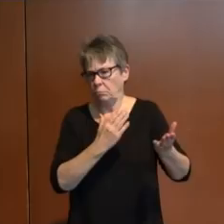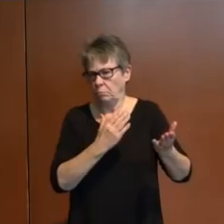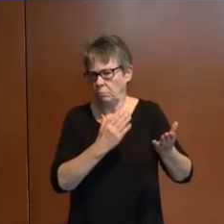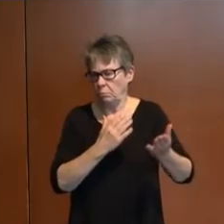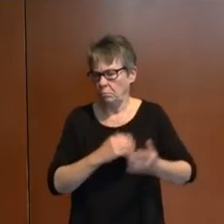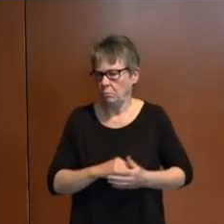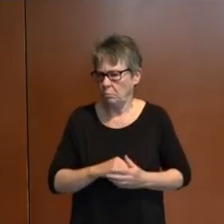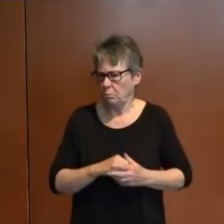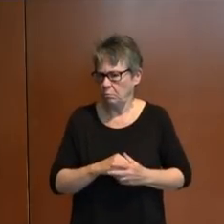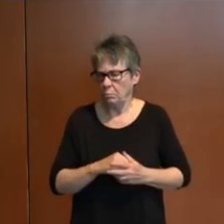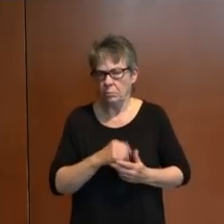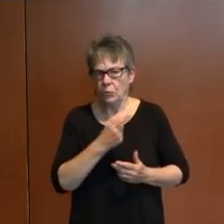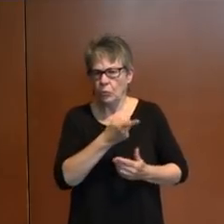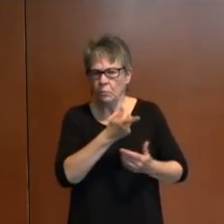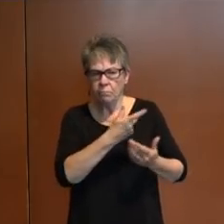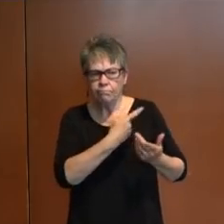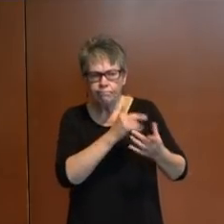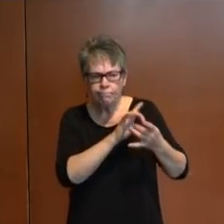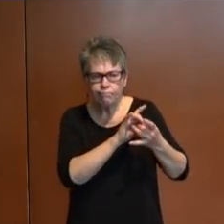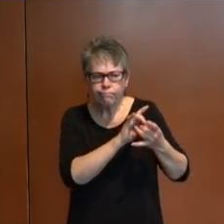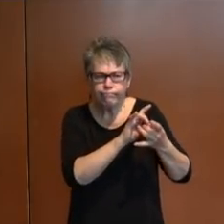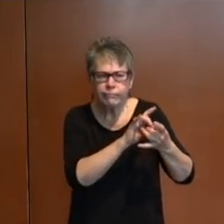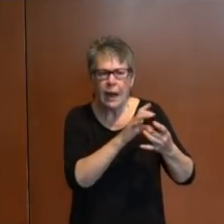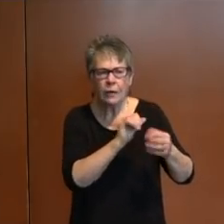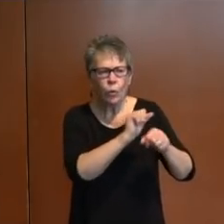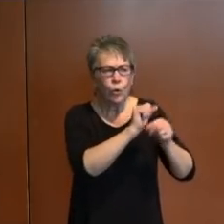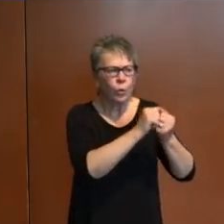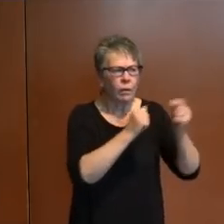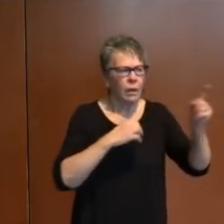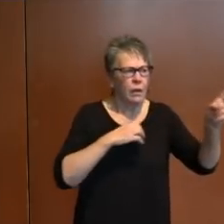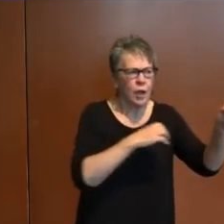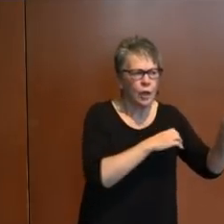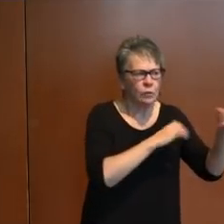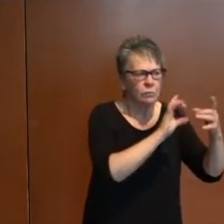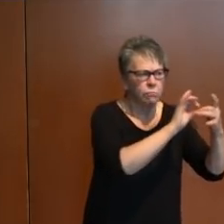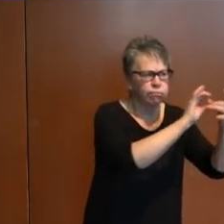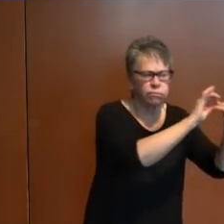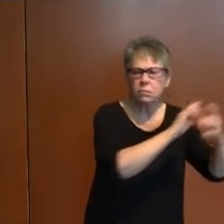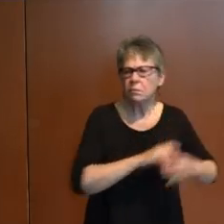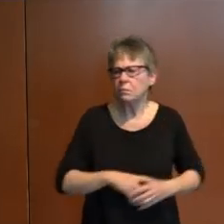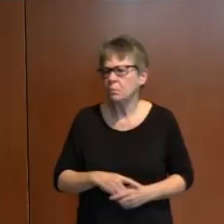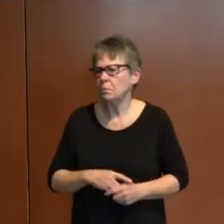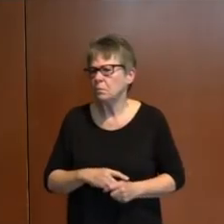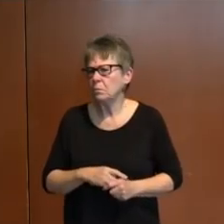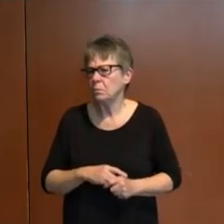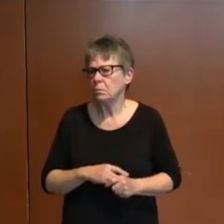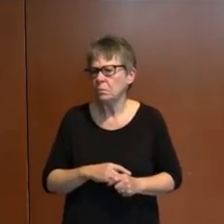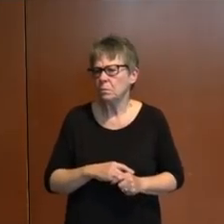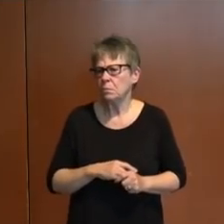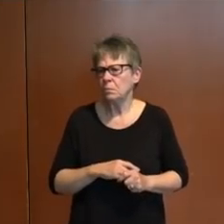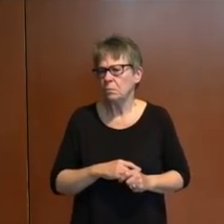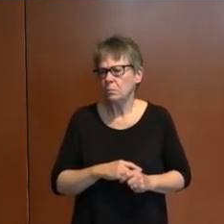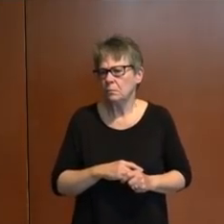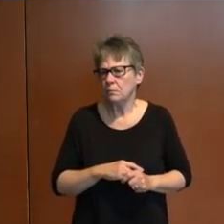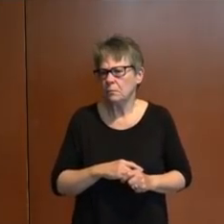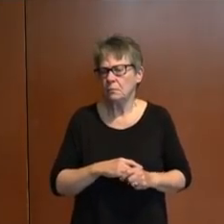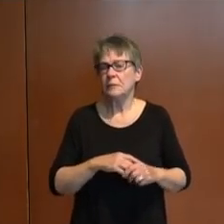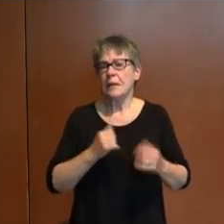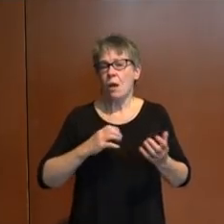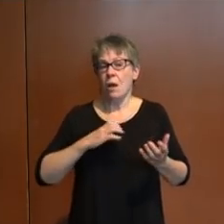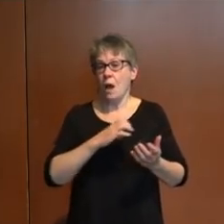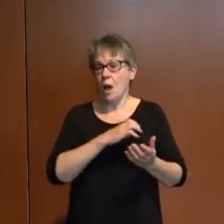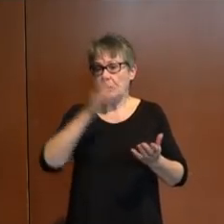relationship in terms of on the House side with Bonnie Watson Coleman, who is New Jersey's sole representative on the Appropriations Committee. I had a